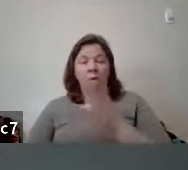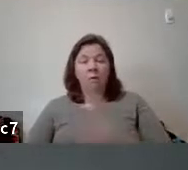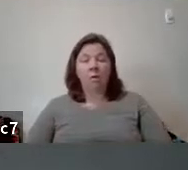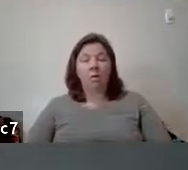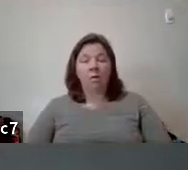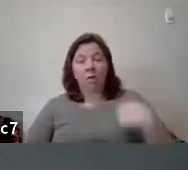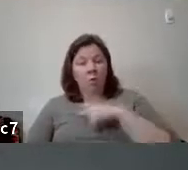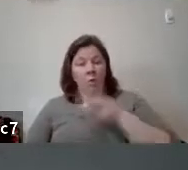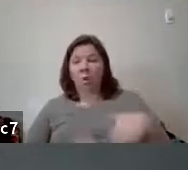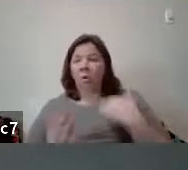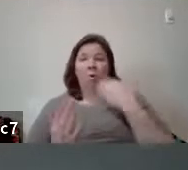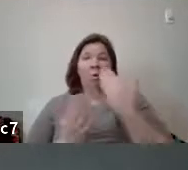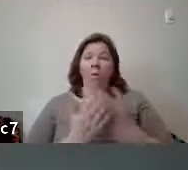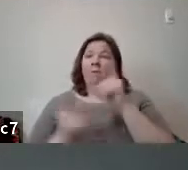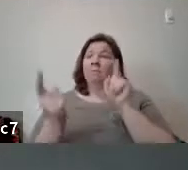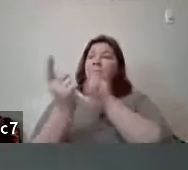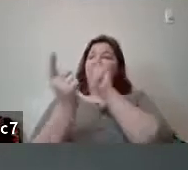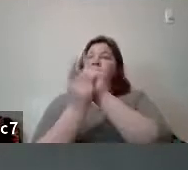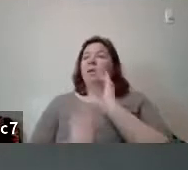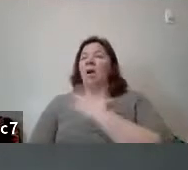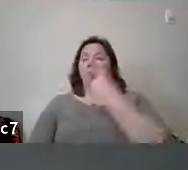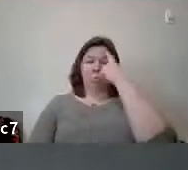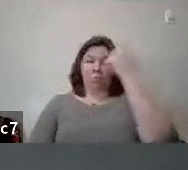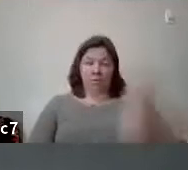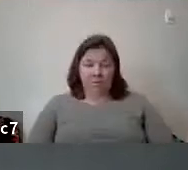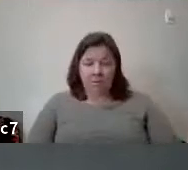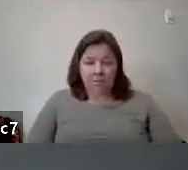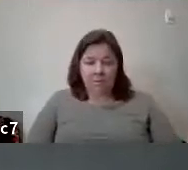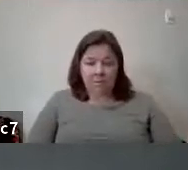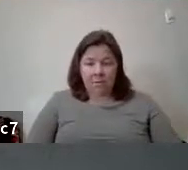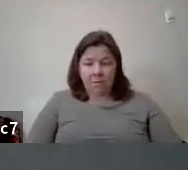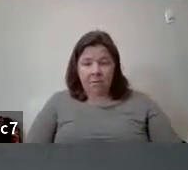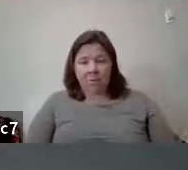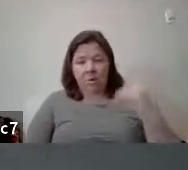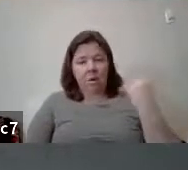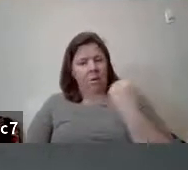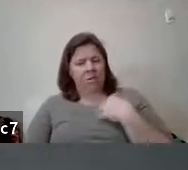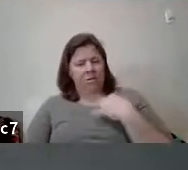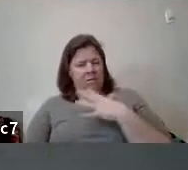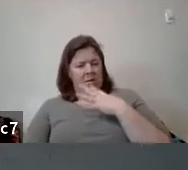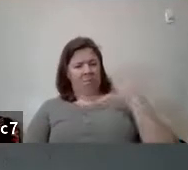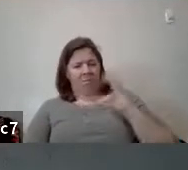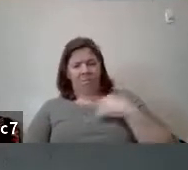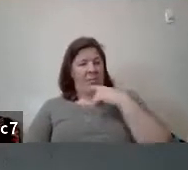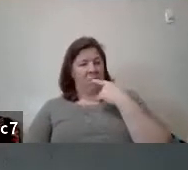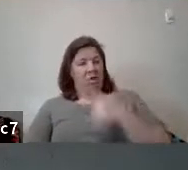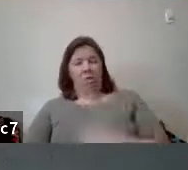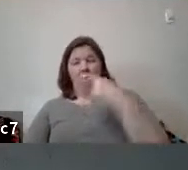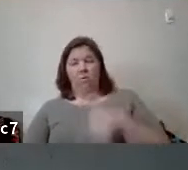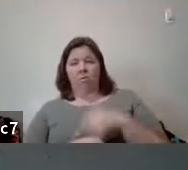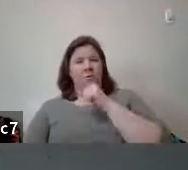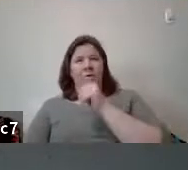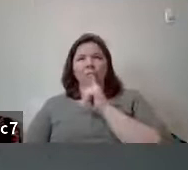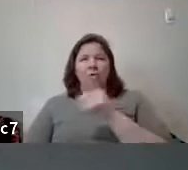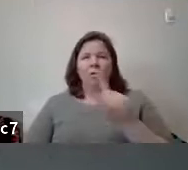to reach our dreams. And I was speaking to someone today, and I always used to say this, and I haven't said it in a while, and I'm not sure,